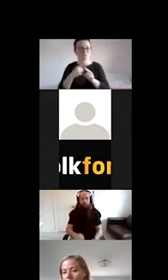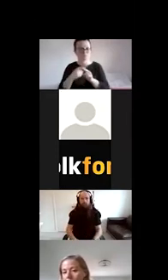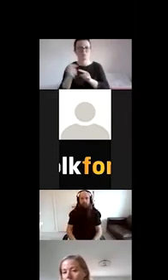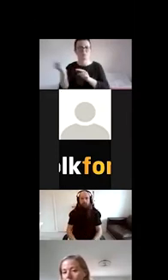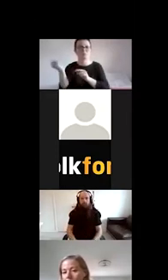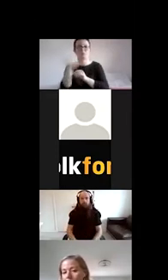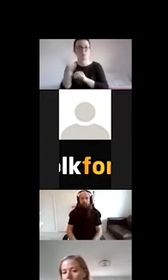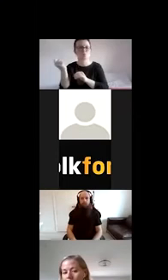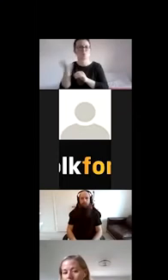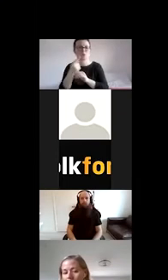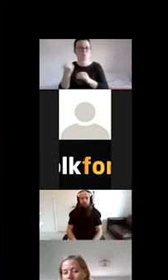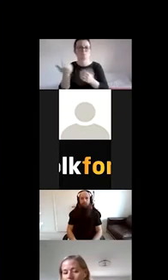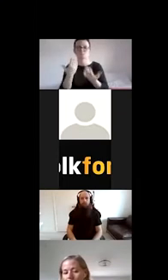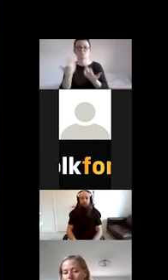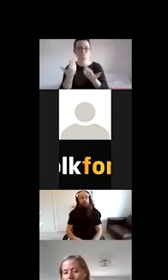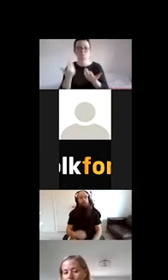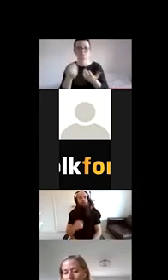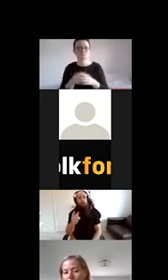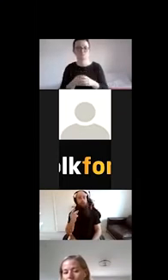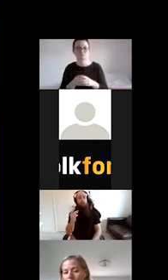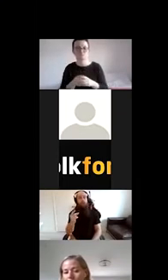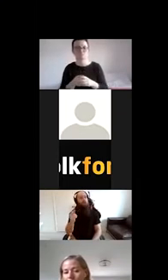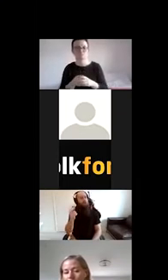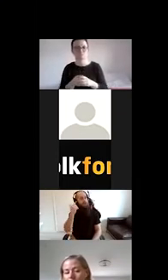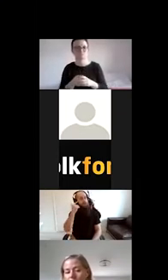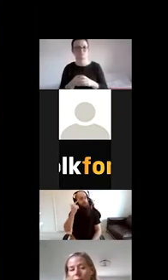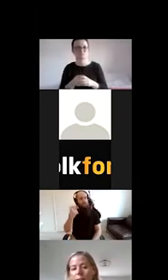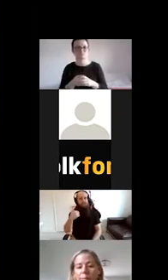I believe, I'm not sure.